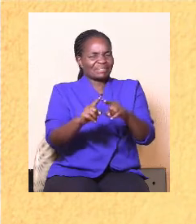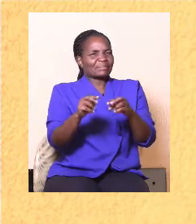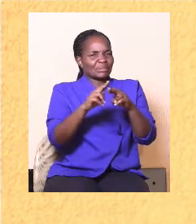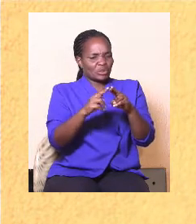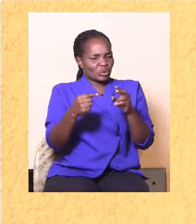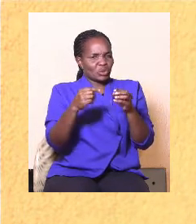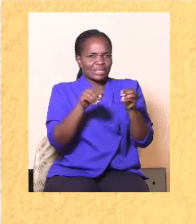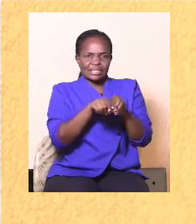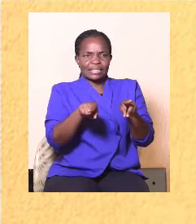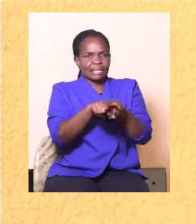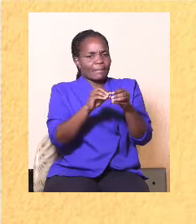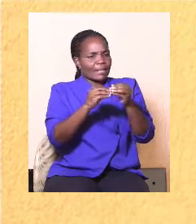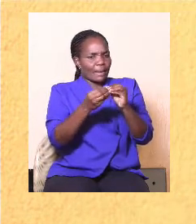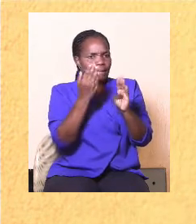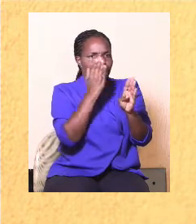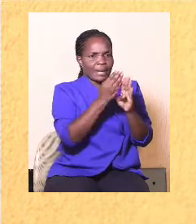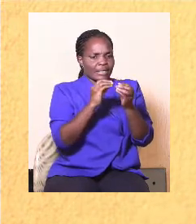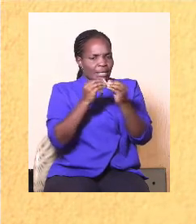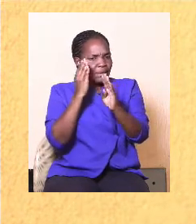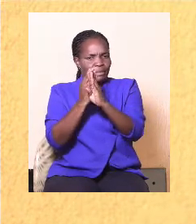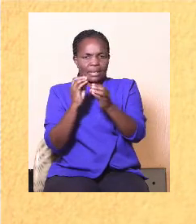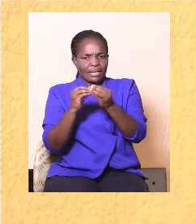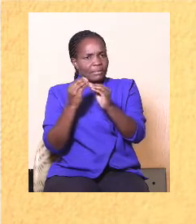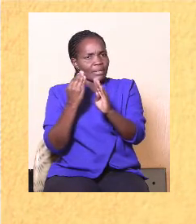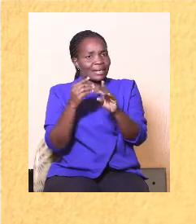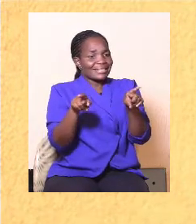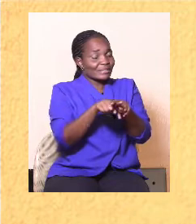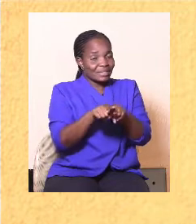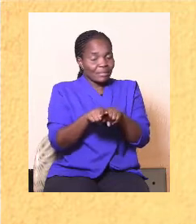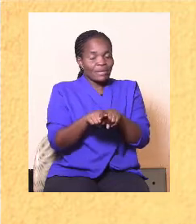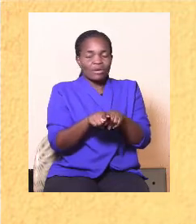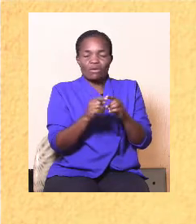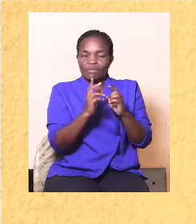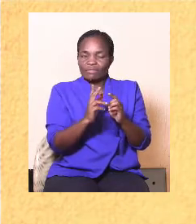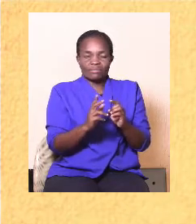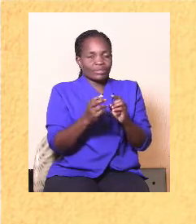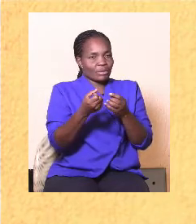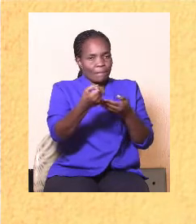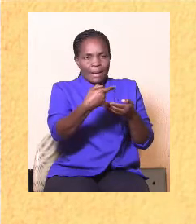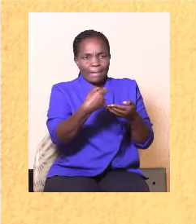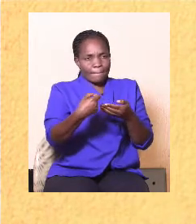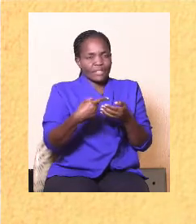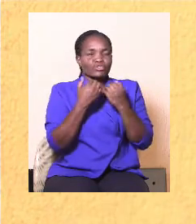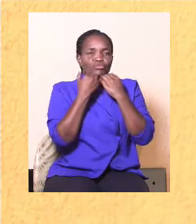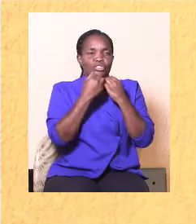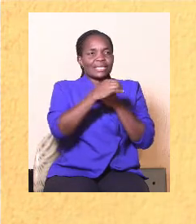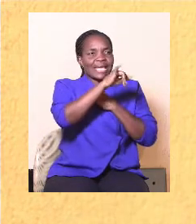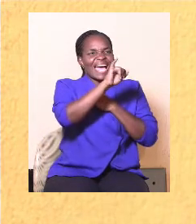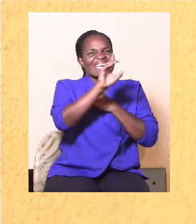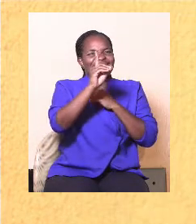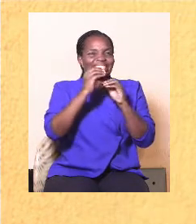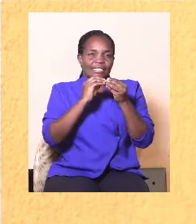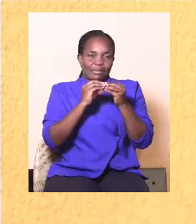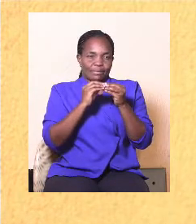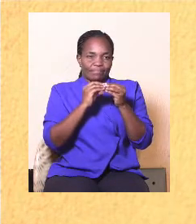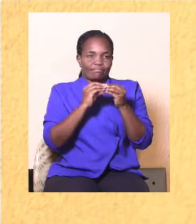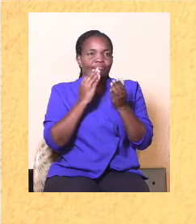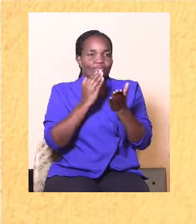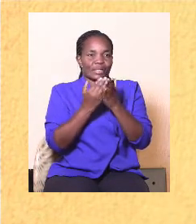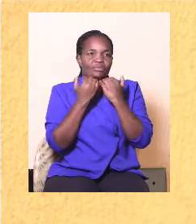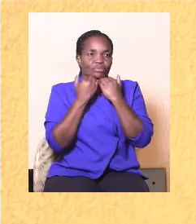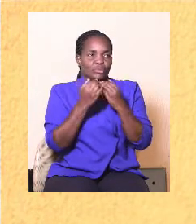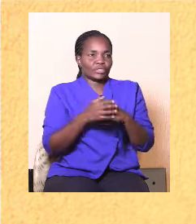wallet is meant for a person with a specific wallet ID number. So your ID number is very, very important, and therefore you must protect it. Don't give it to